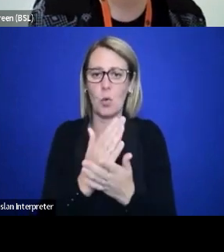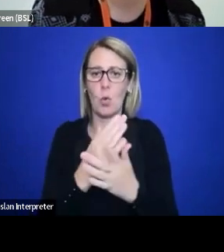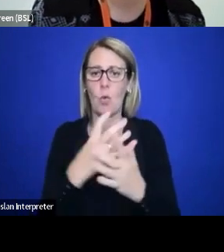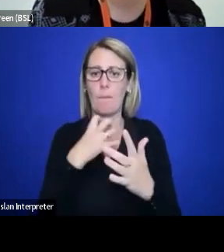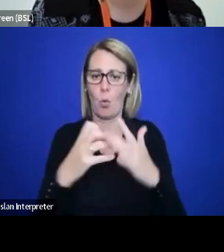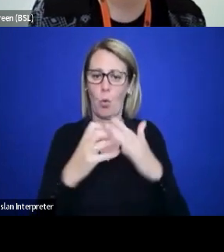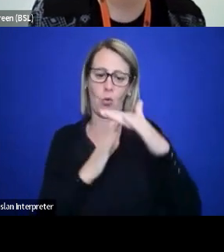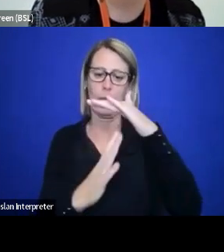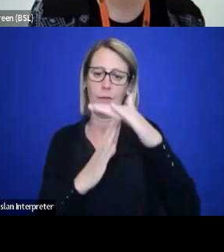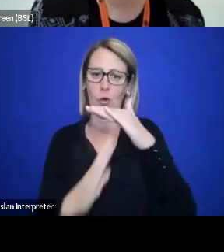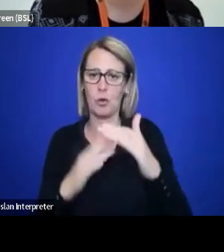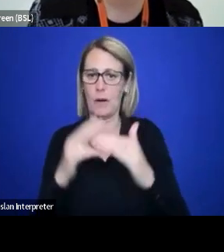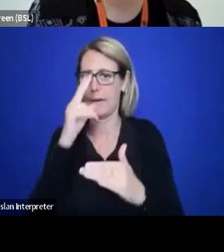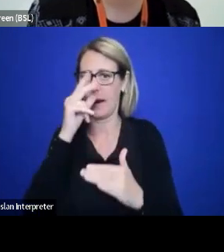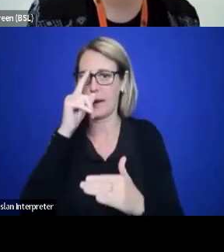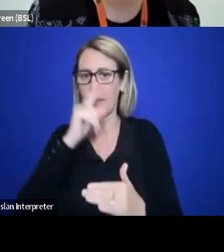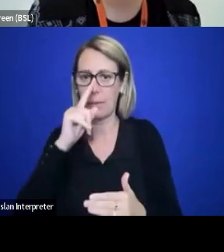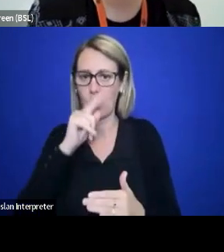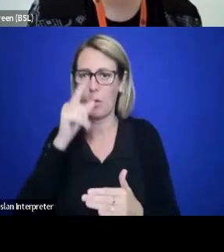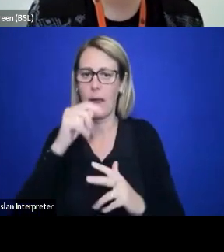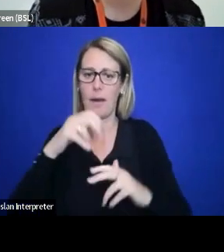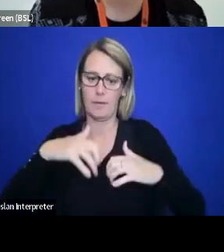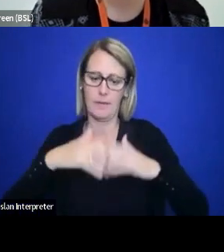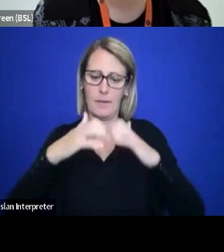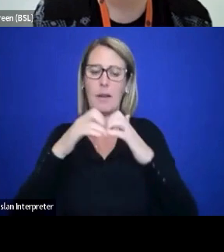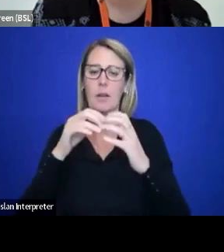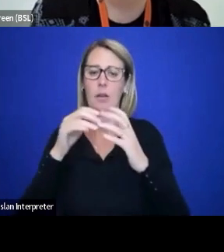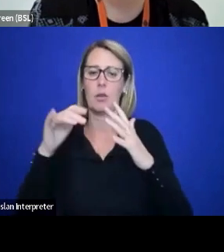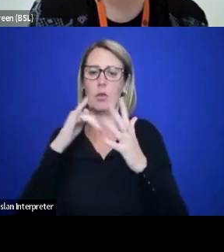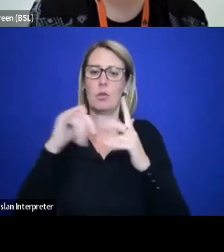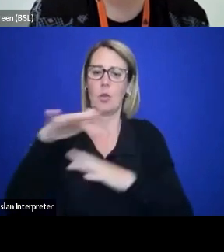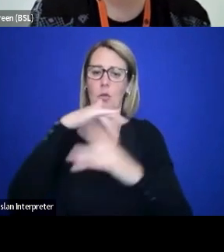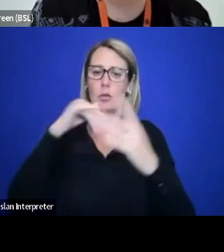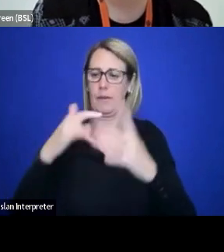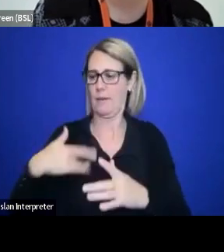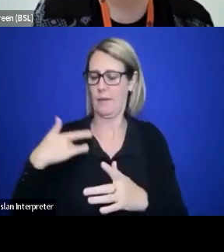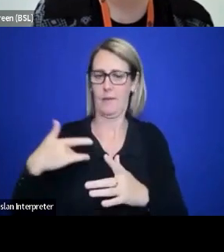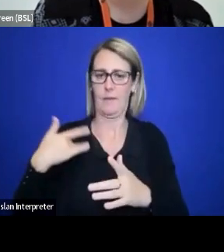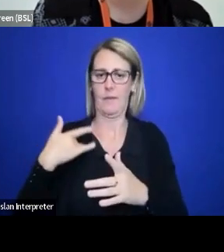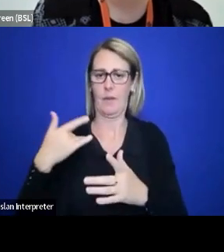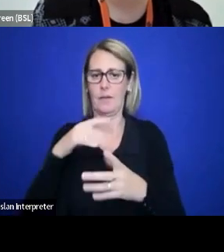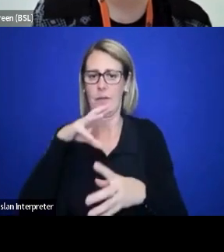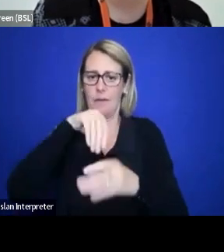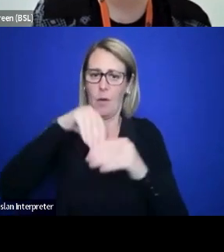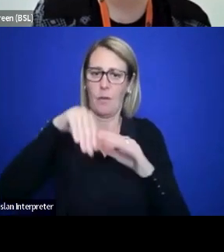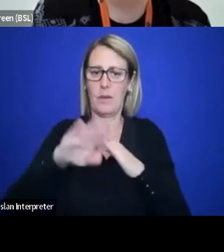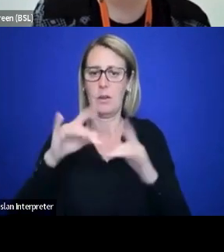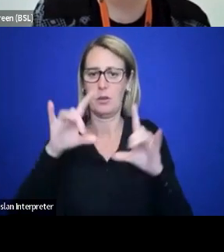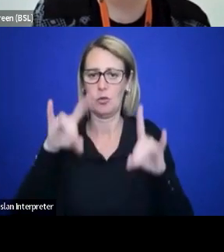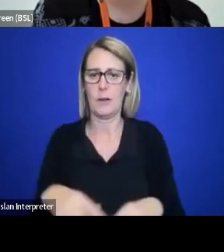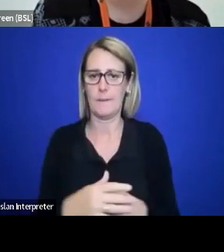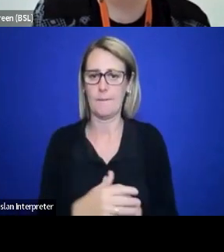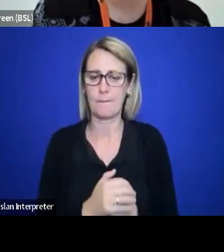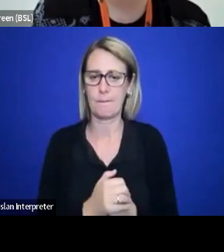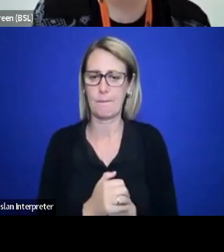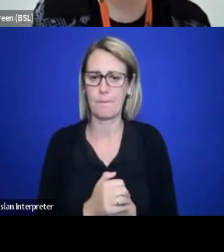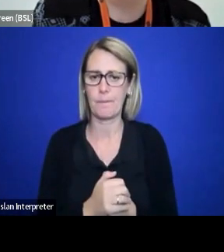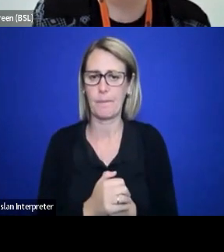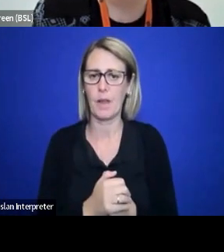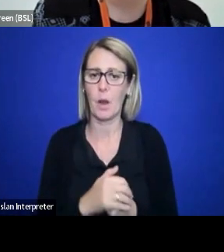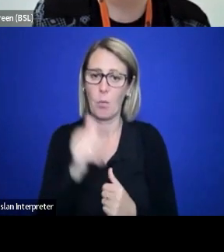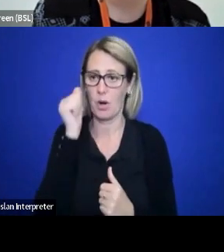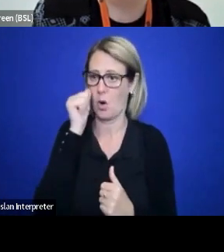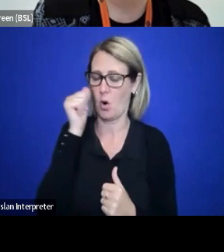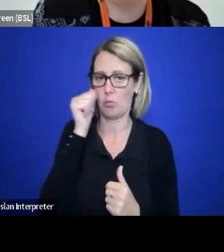refugee young people can build social capital and enhance their participation in this country that we love. And we know that it